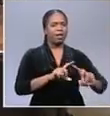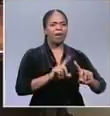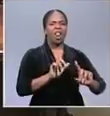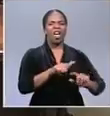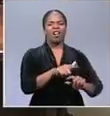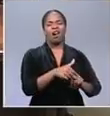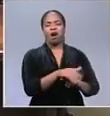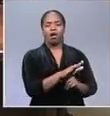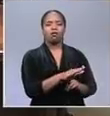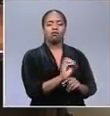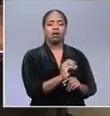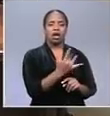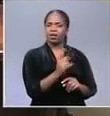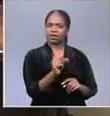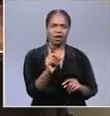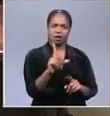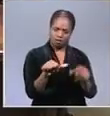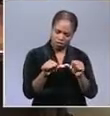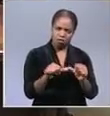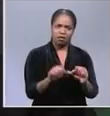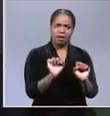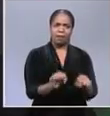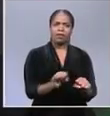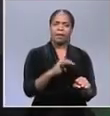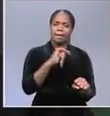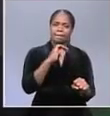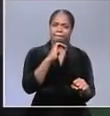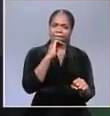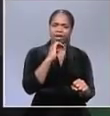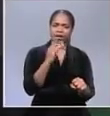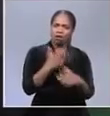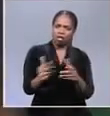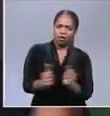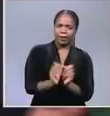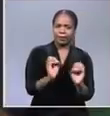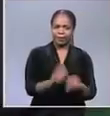later withdrawn. Now, Mkhwebane says Gordhan is not being cooperative.